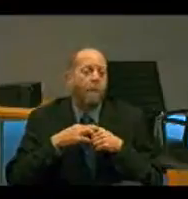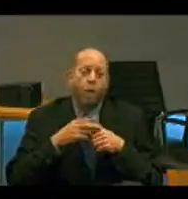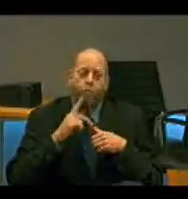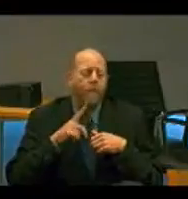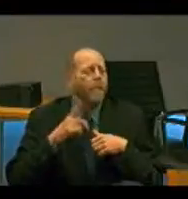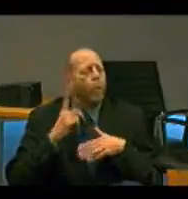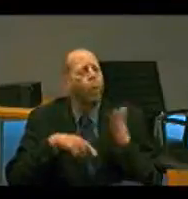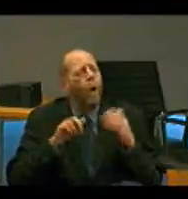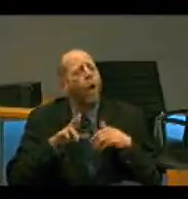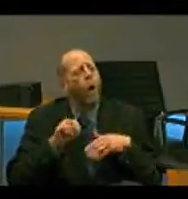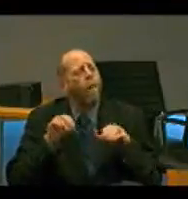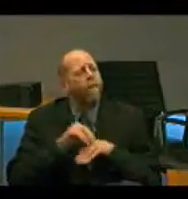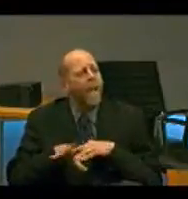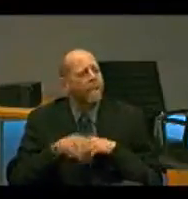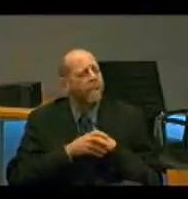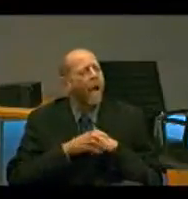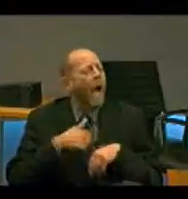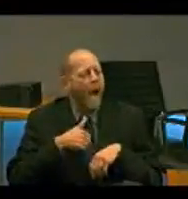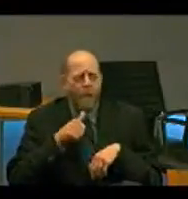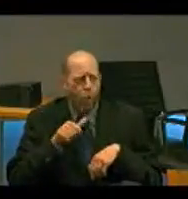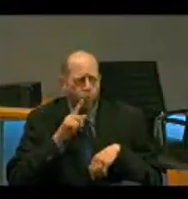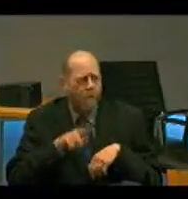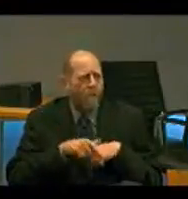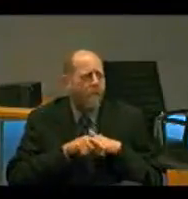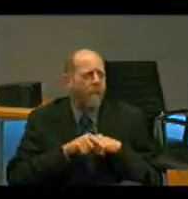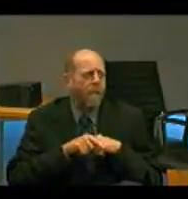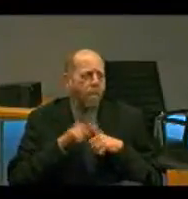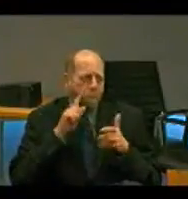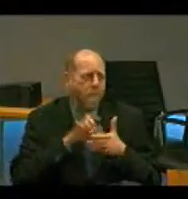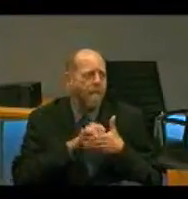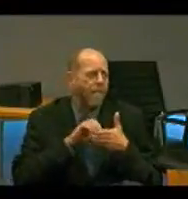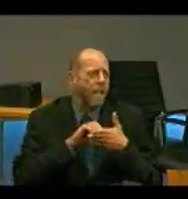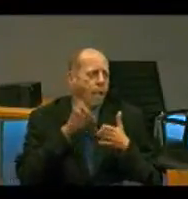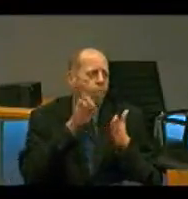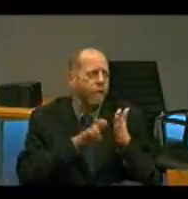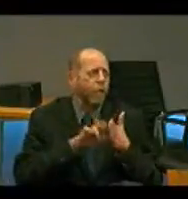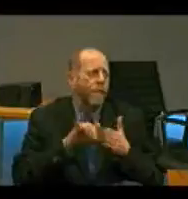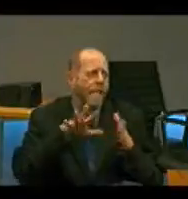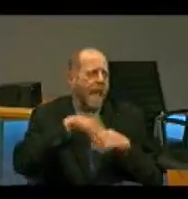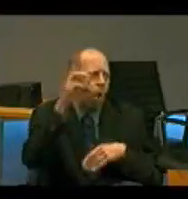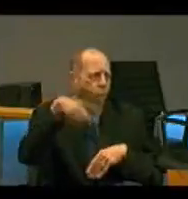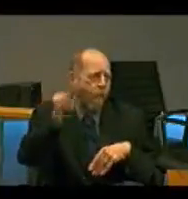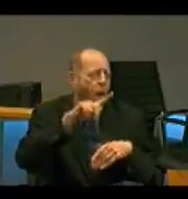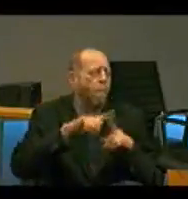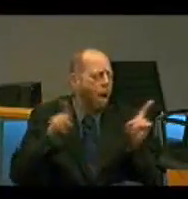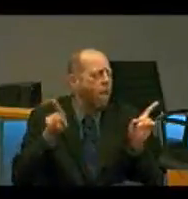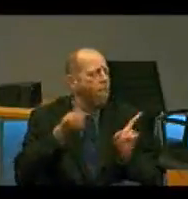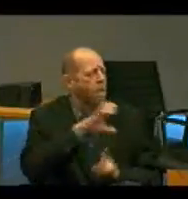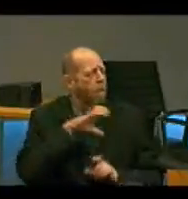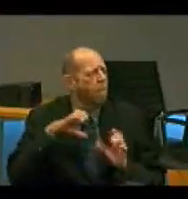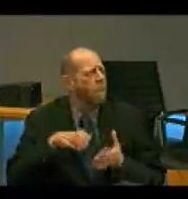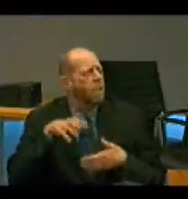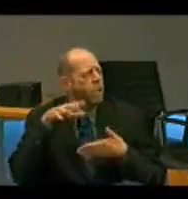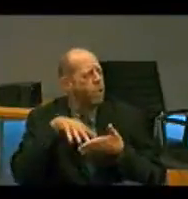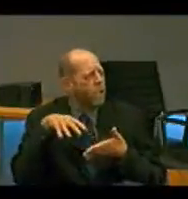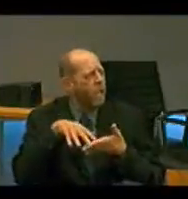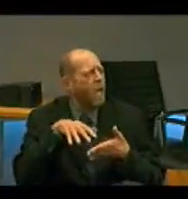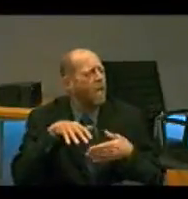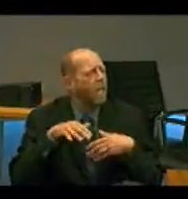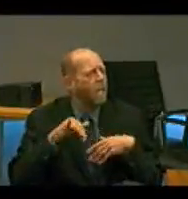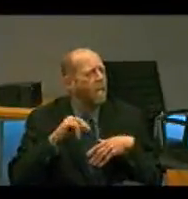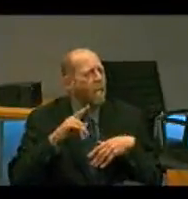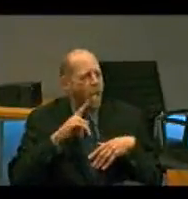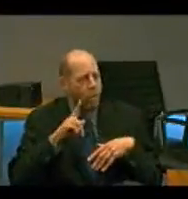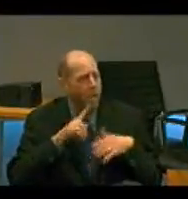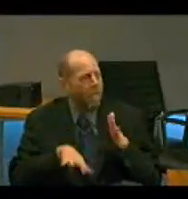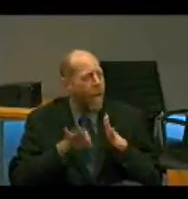really what are the effects. I don't really believe in the research that's out there, but the commission can study it and try and really